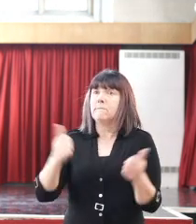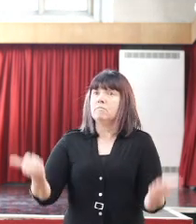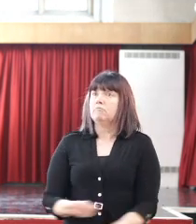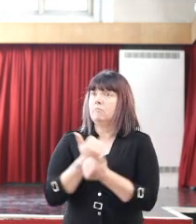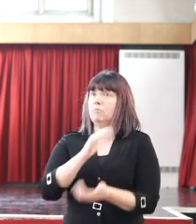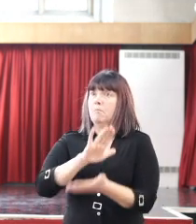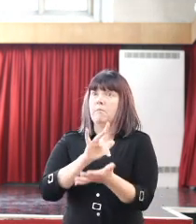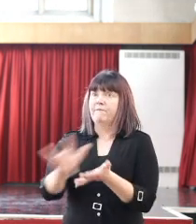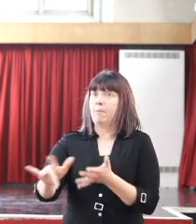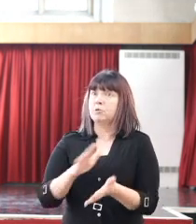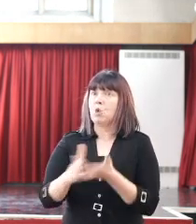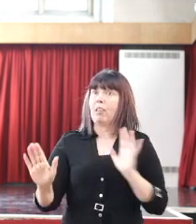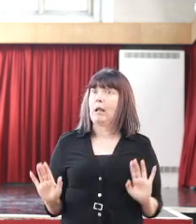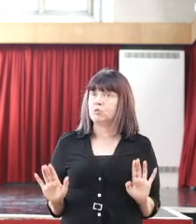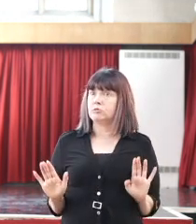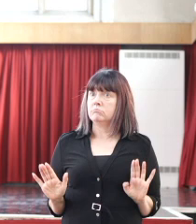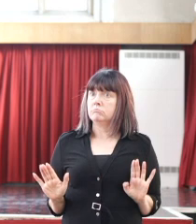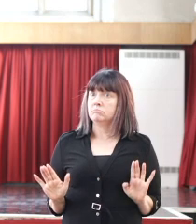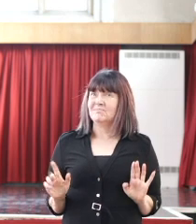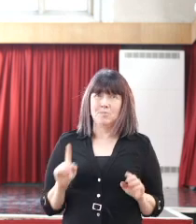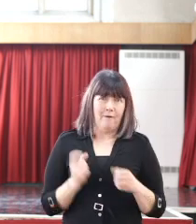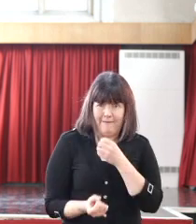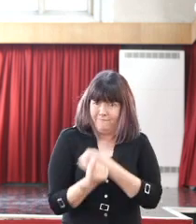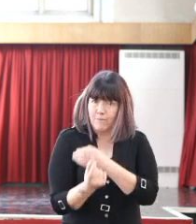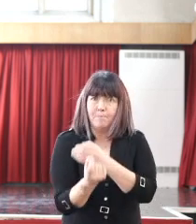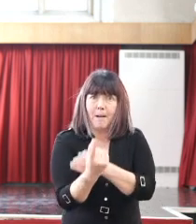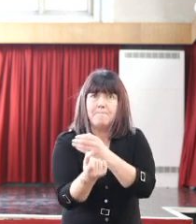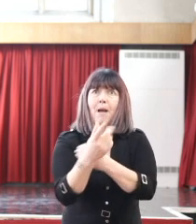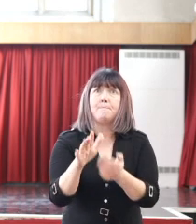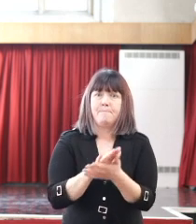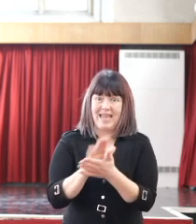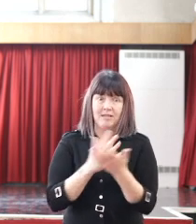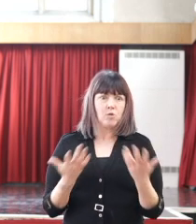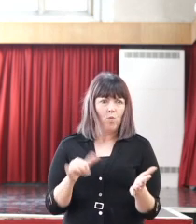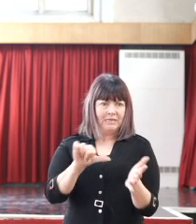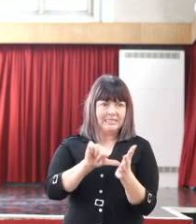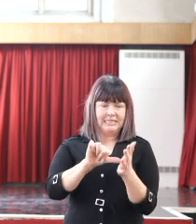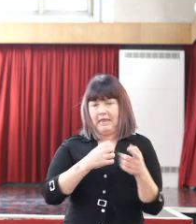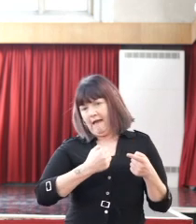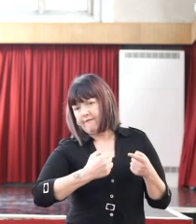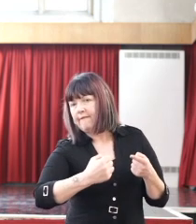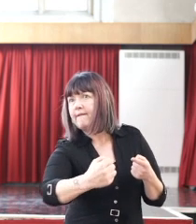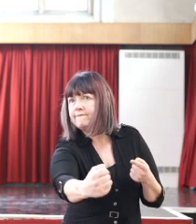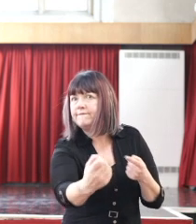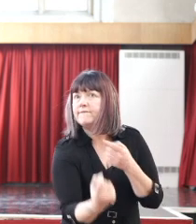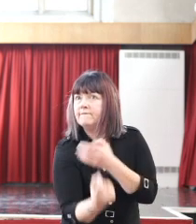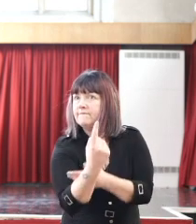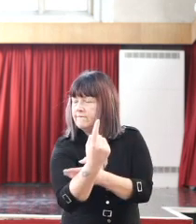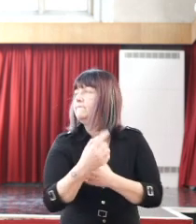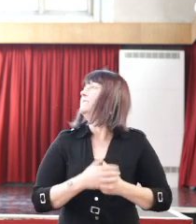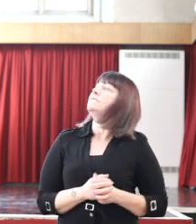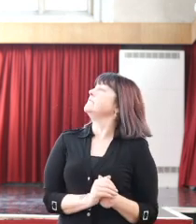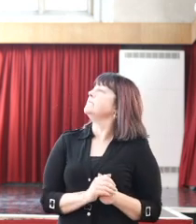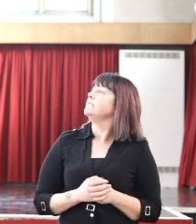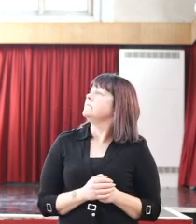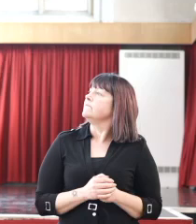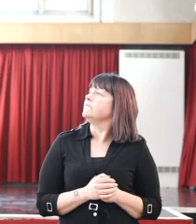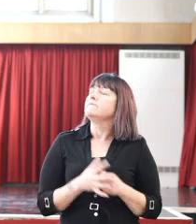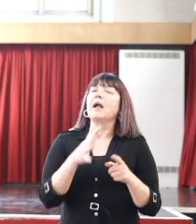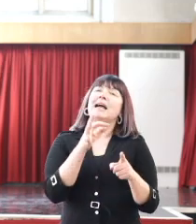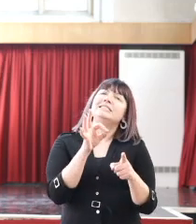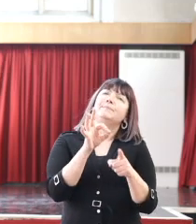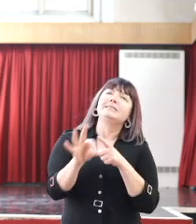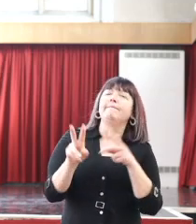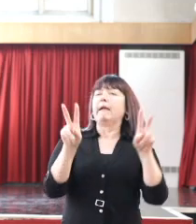has already sold out. So all these events animate the city. We do specific pieces around what we call Head Out